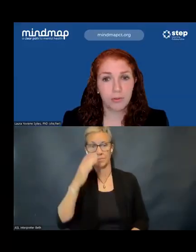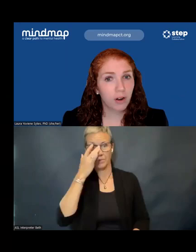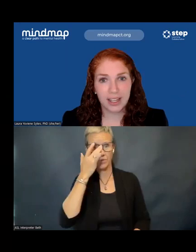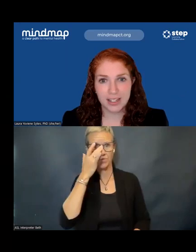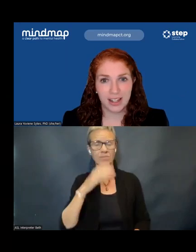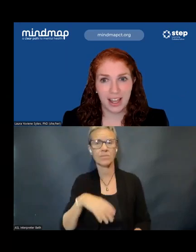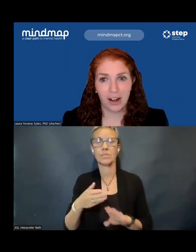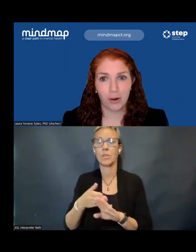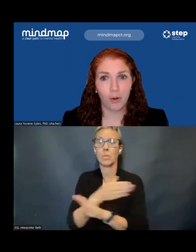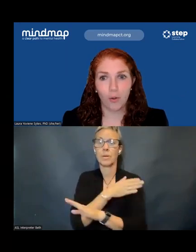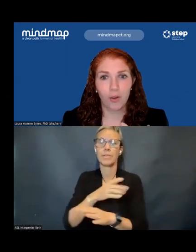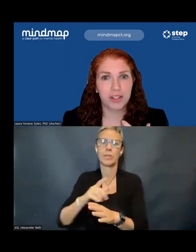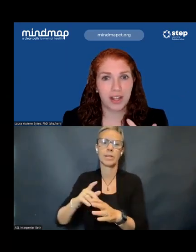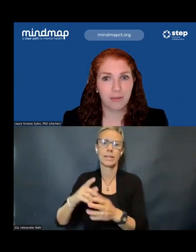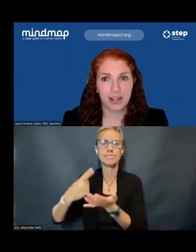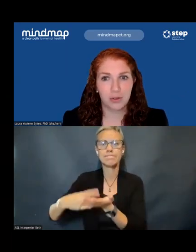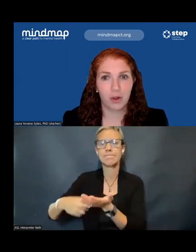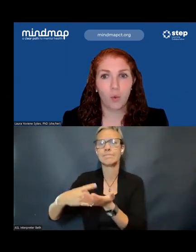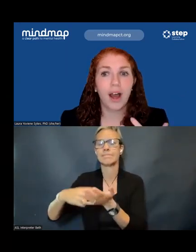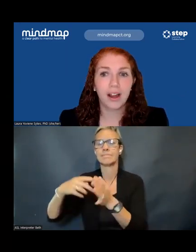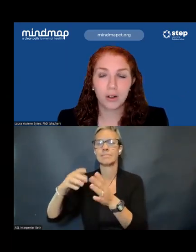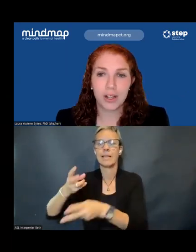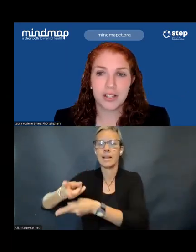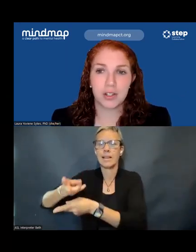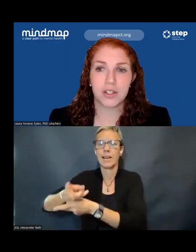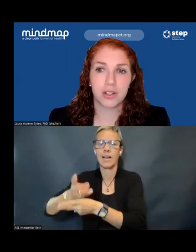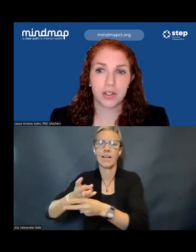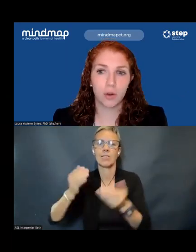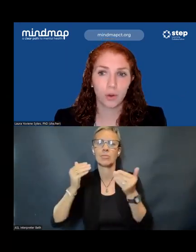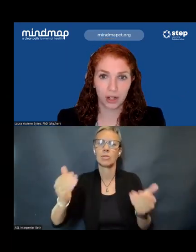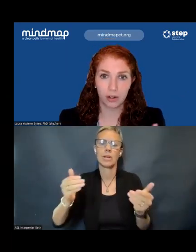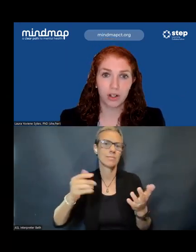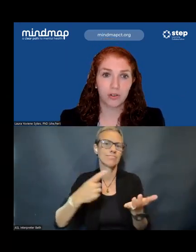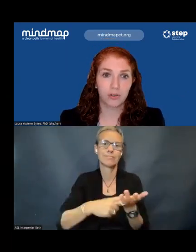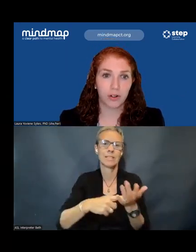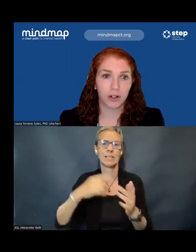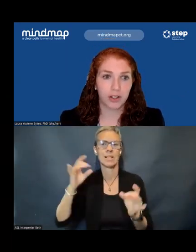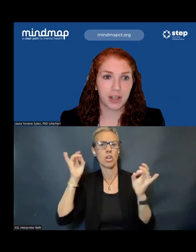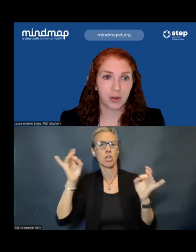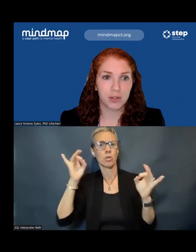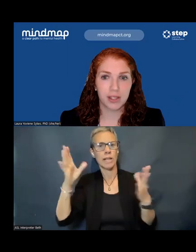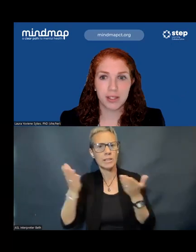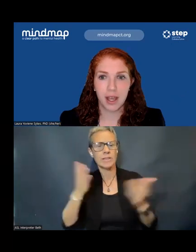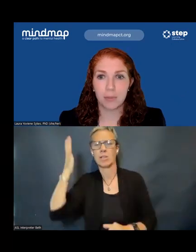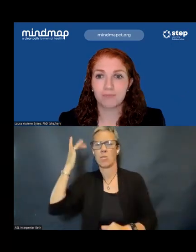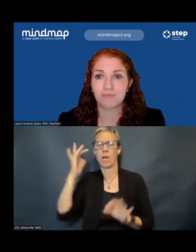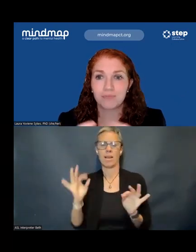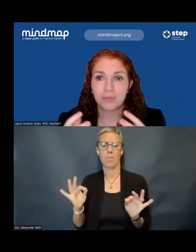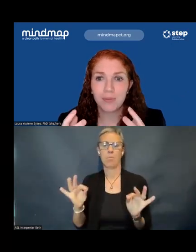So before I get into the care, let's dive right into it. Why are crisis services so critical for early psychosis?